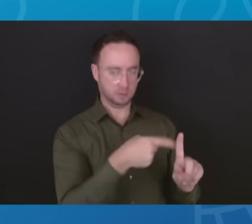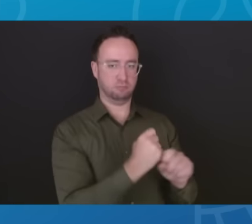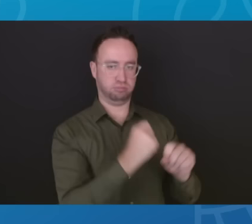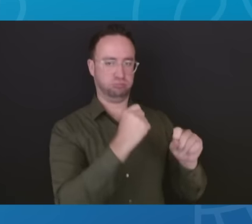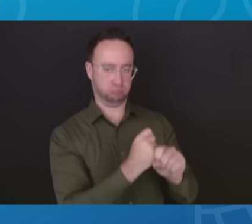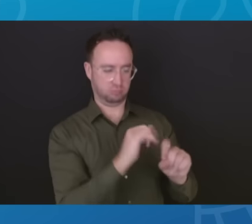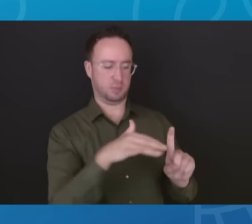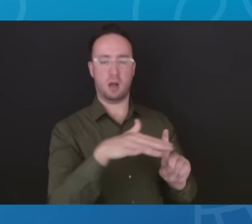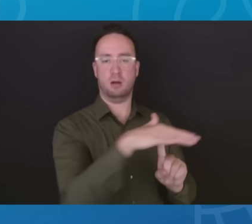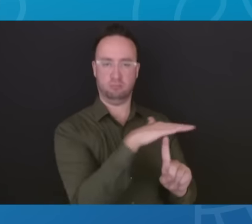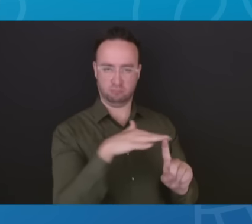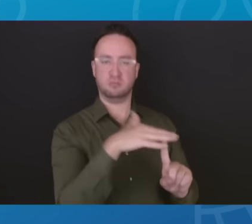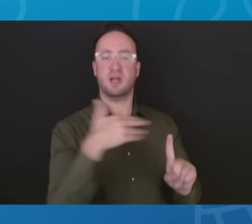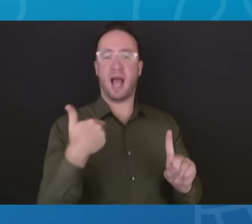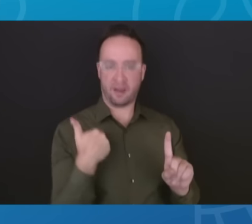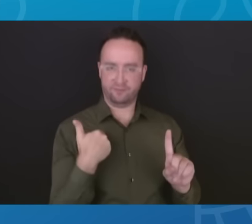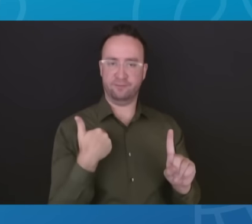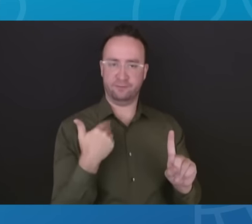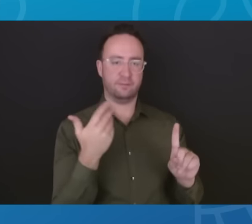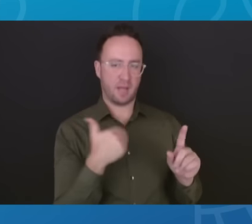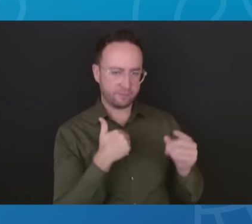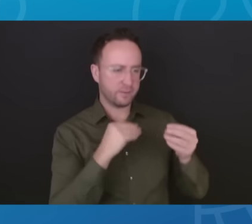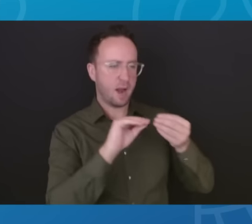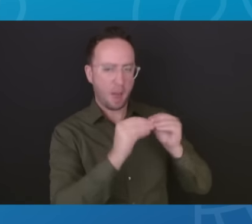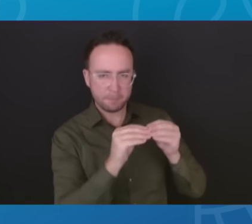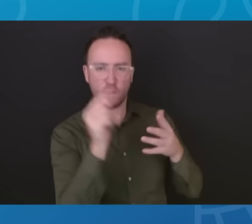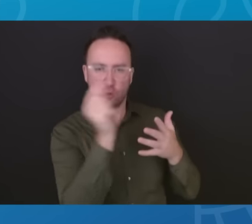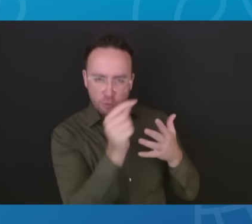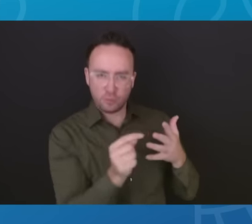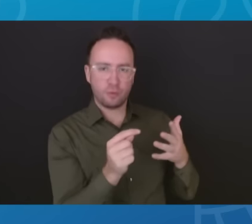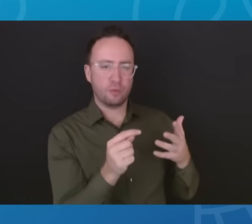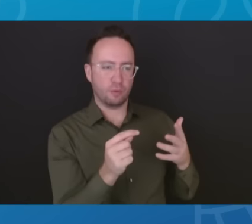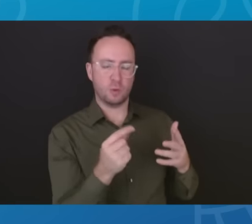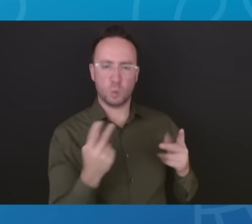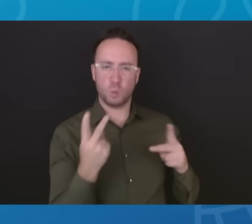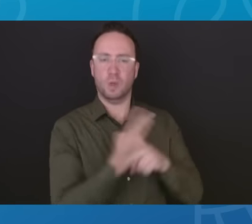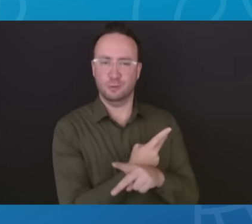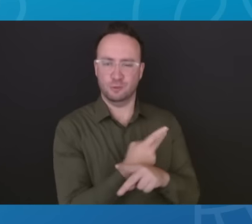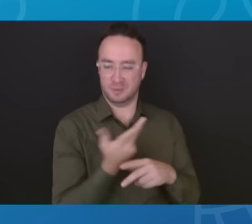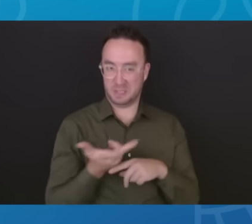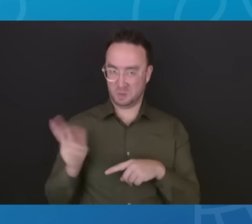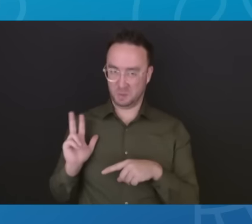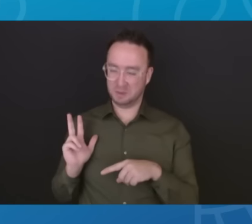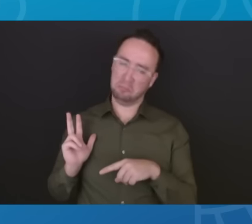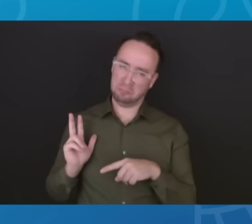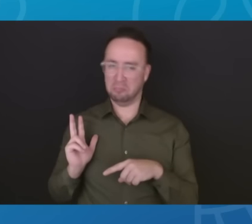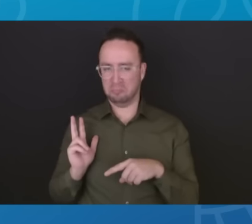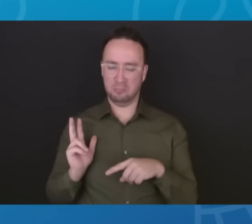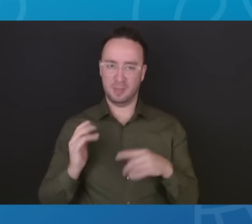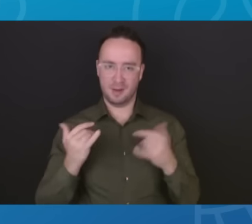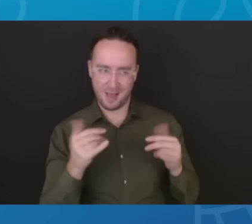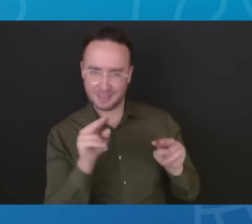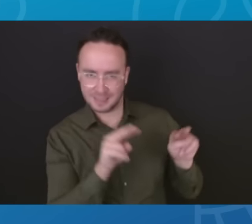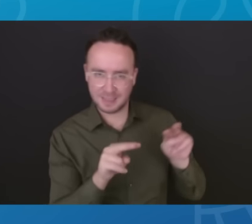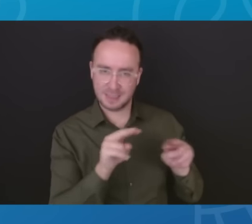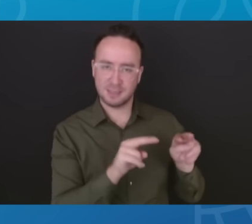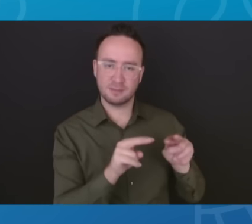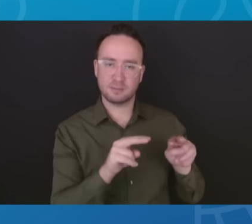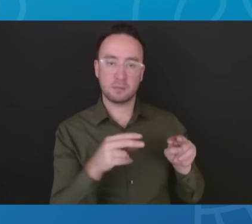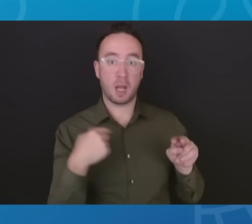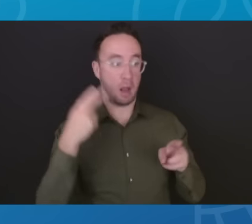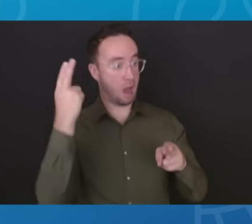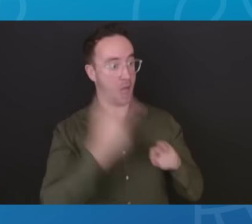week than there were 3 weeks ago when they weren't operating. But it's in terms of a sweeping characterization of them, I don't have one. And so long as